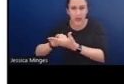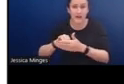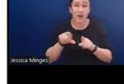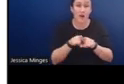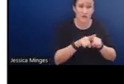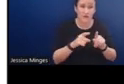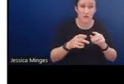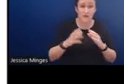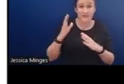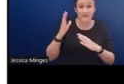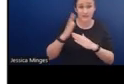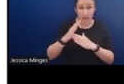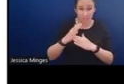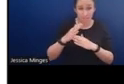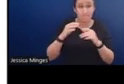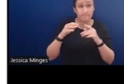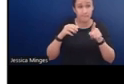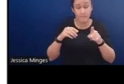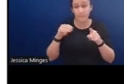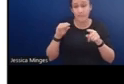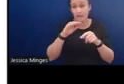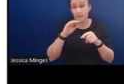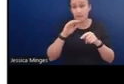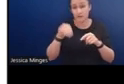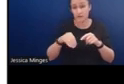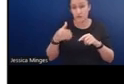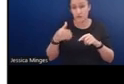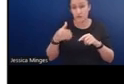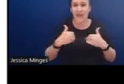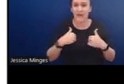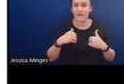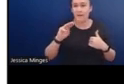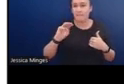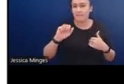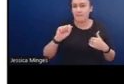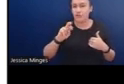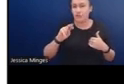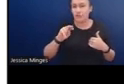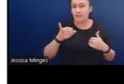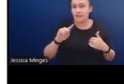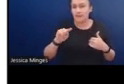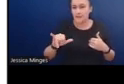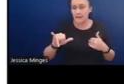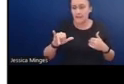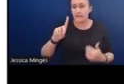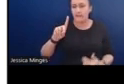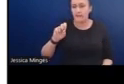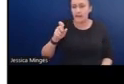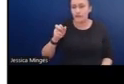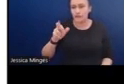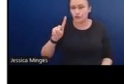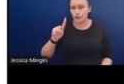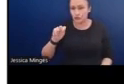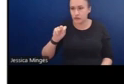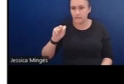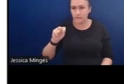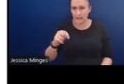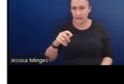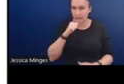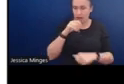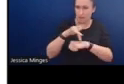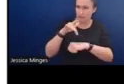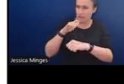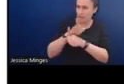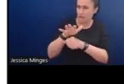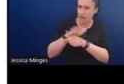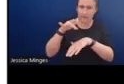in a maternity desert in these red states. And that accounts to 1.1 million people who don't